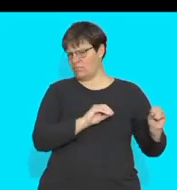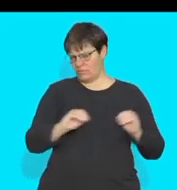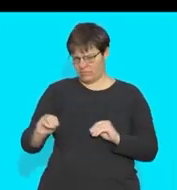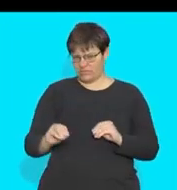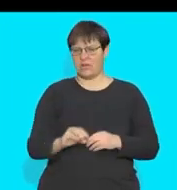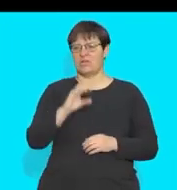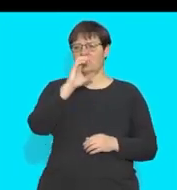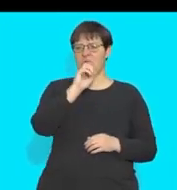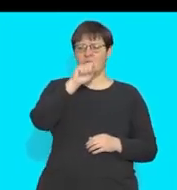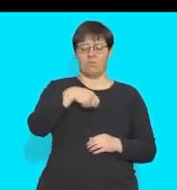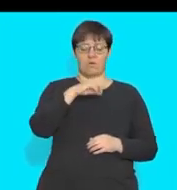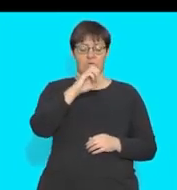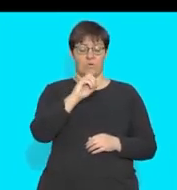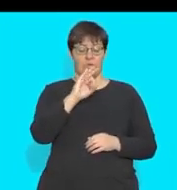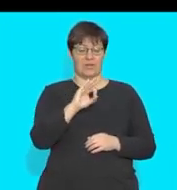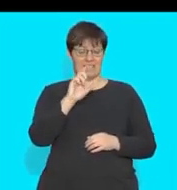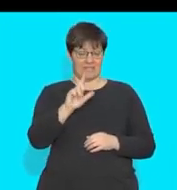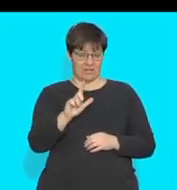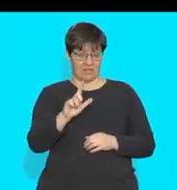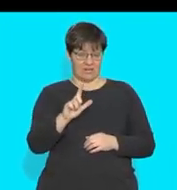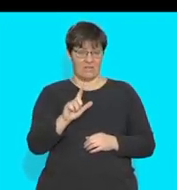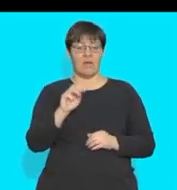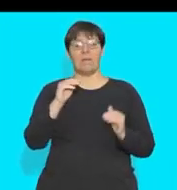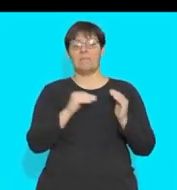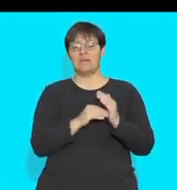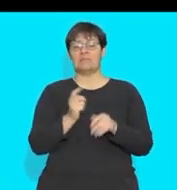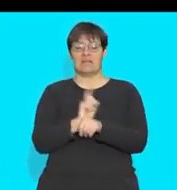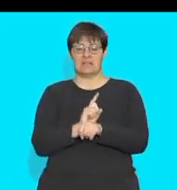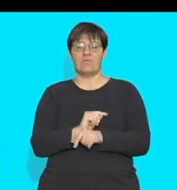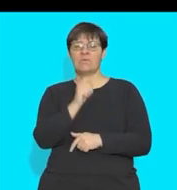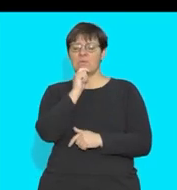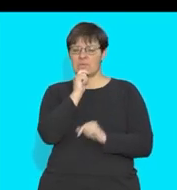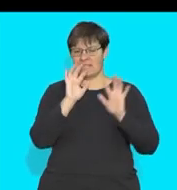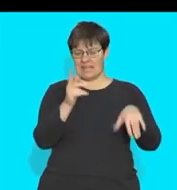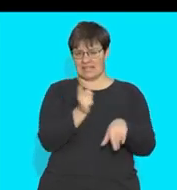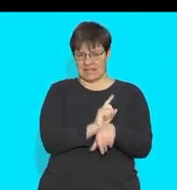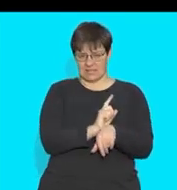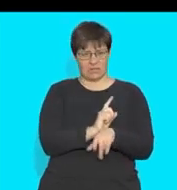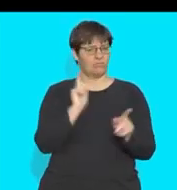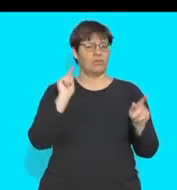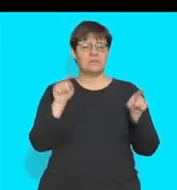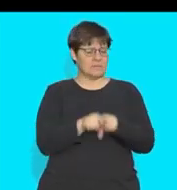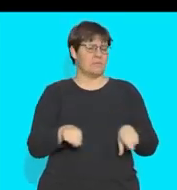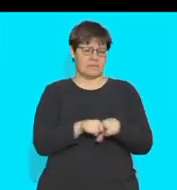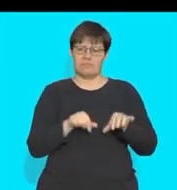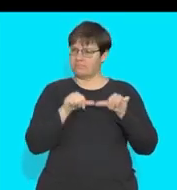of 0.037 meters per second, and we were using a time of 10 seconds, so that's not going to have changed.